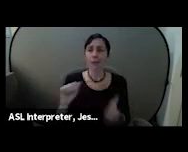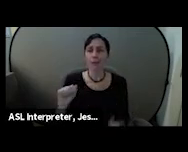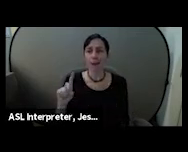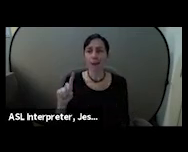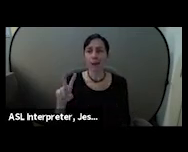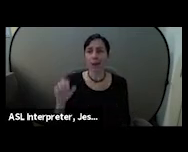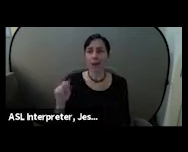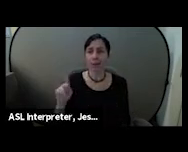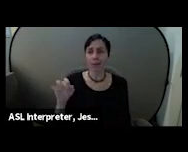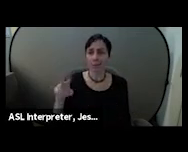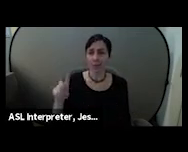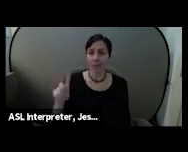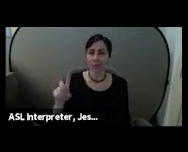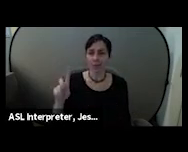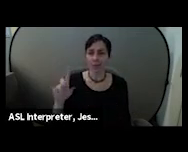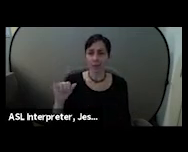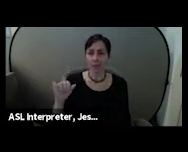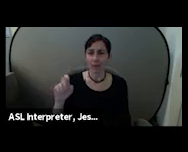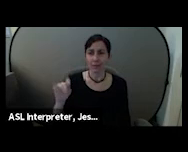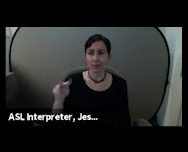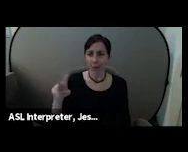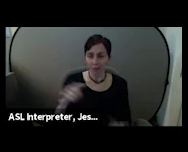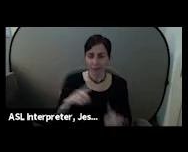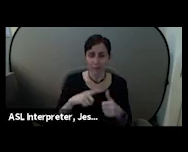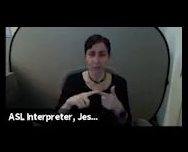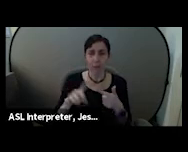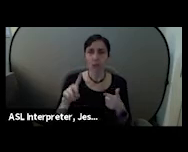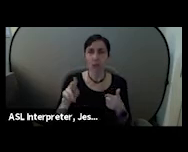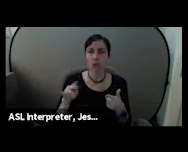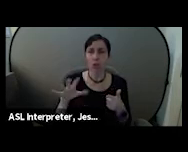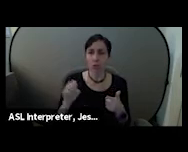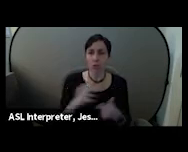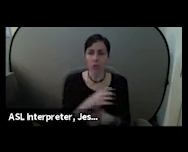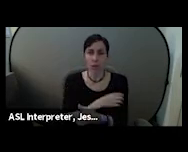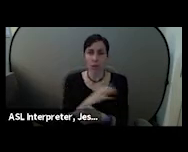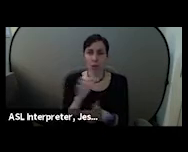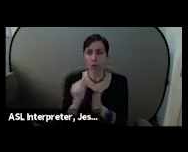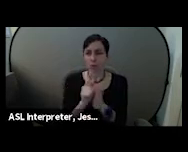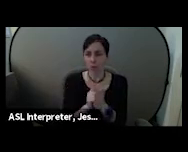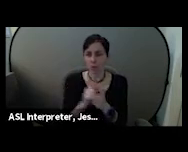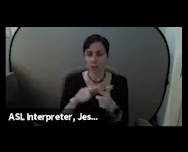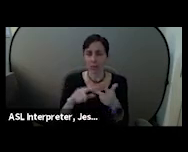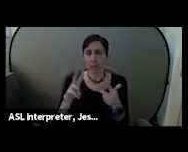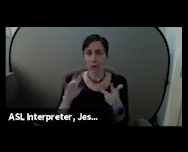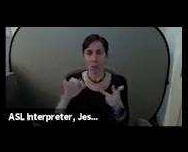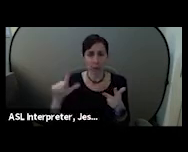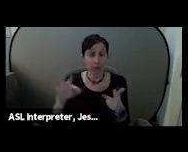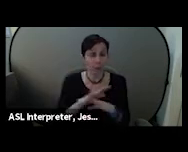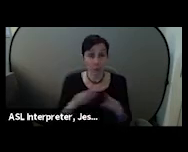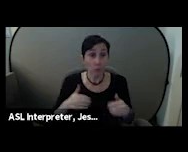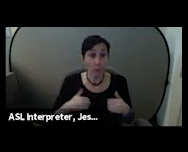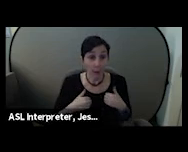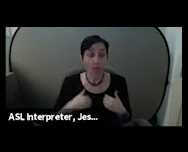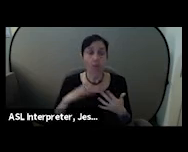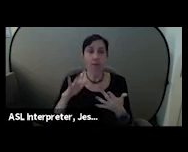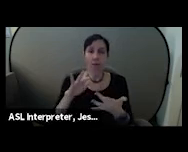a durable power of attorney and a will. Okay? If you don't, contact an estate attorney